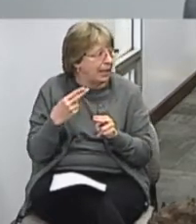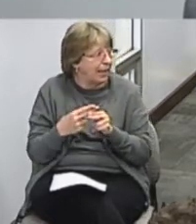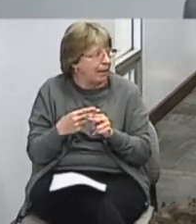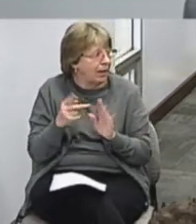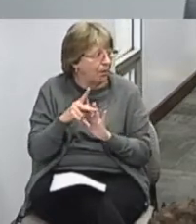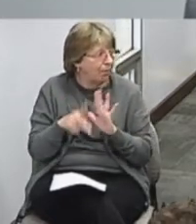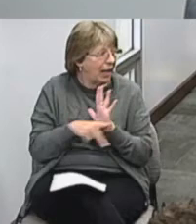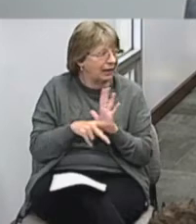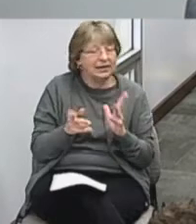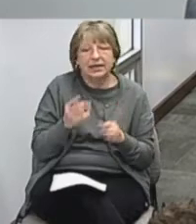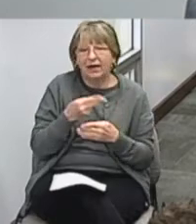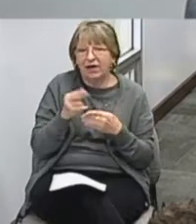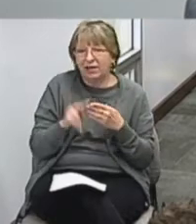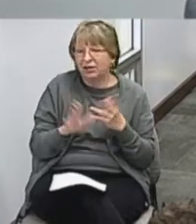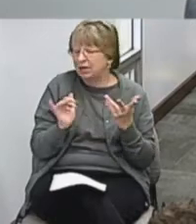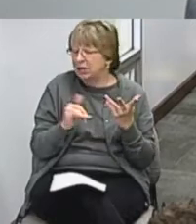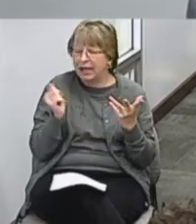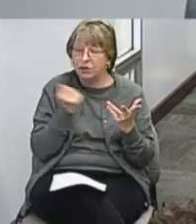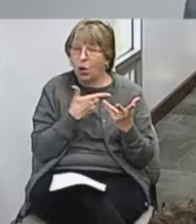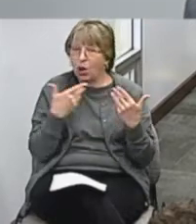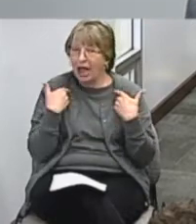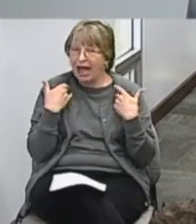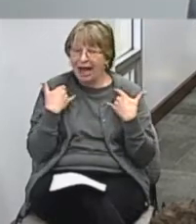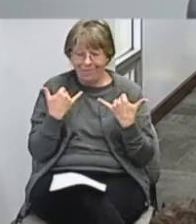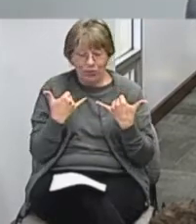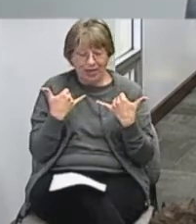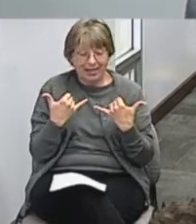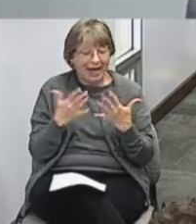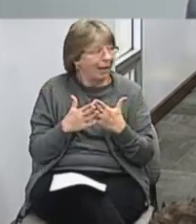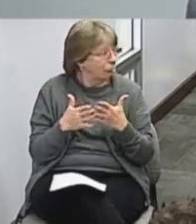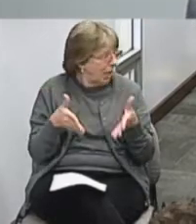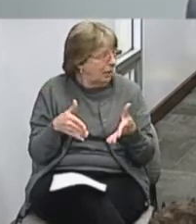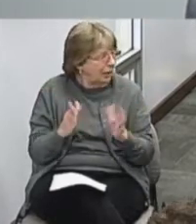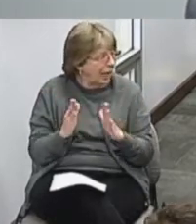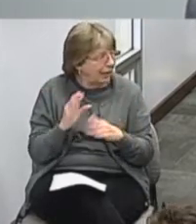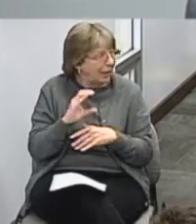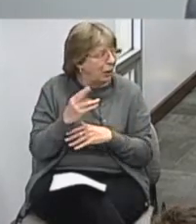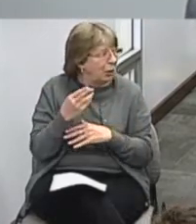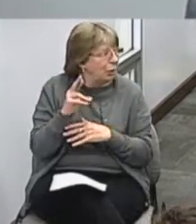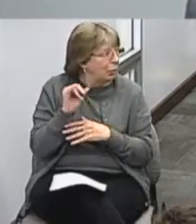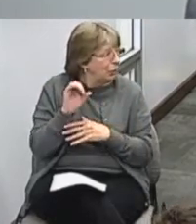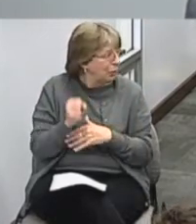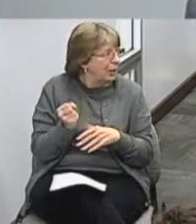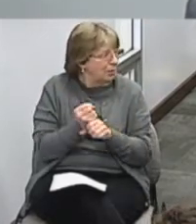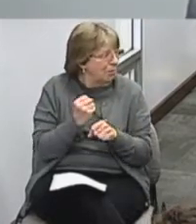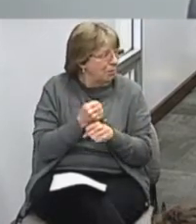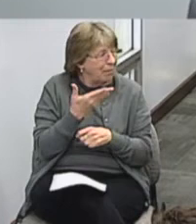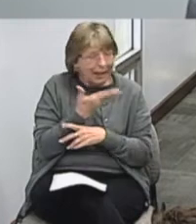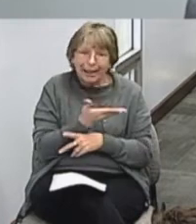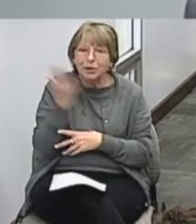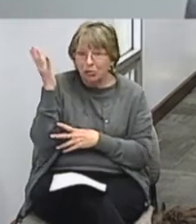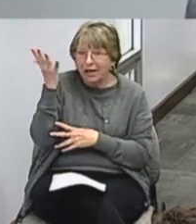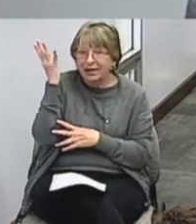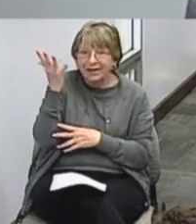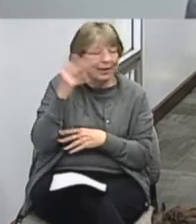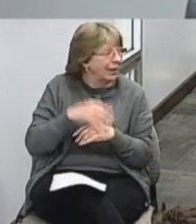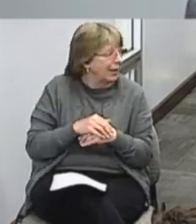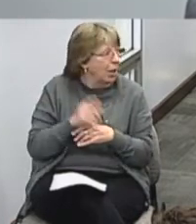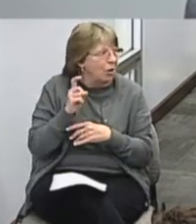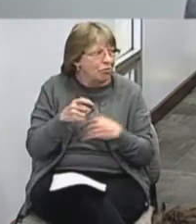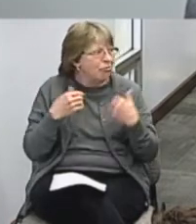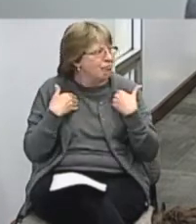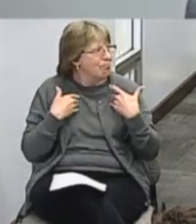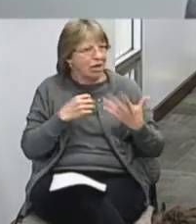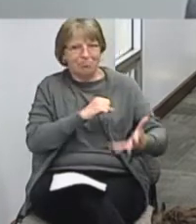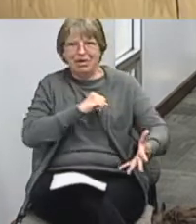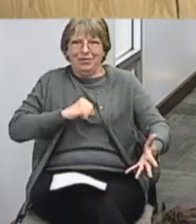And that's really all I have at this point in time, and let Chris make his formal presentation to you then. He must have superpowers because